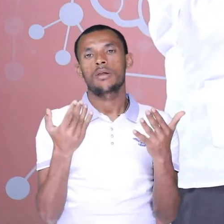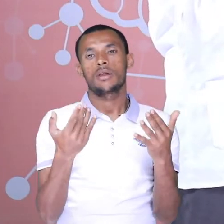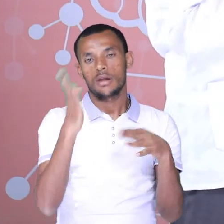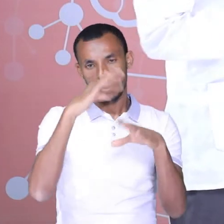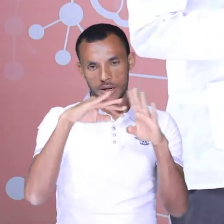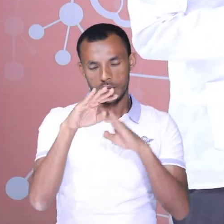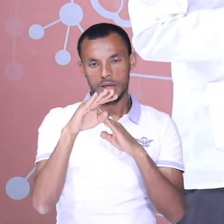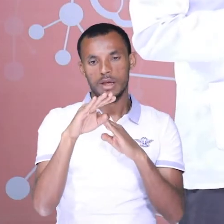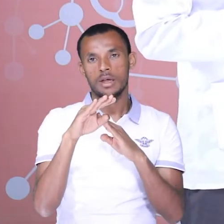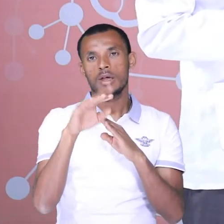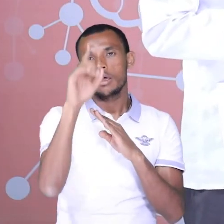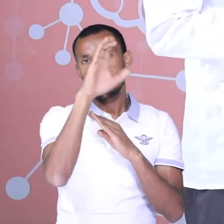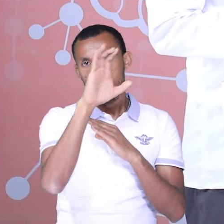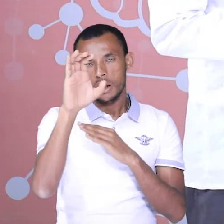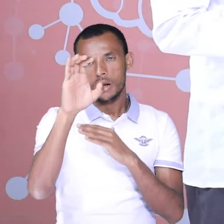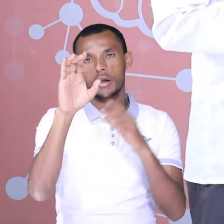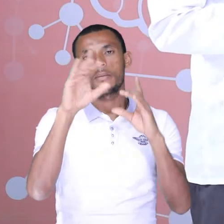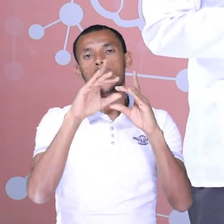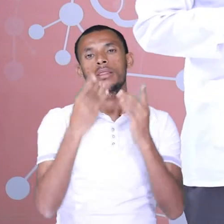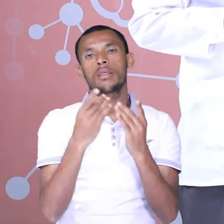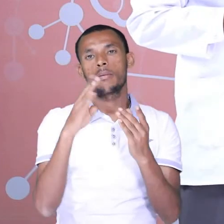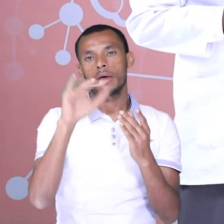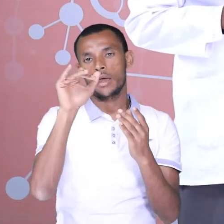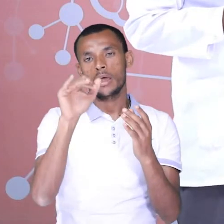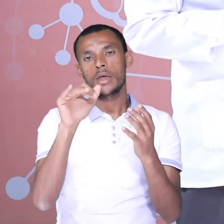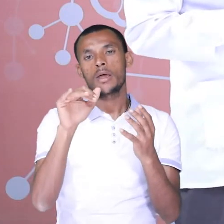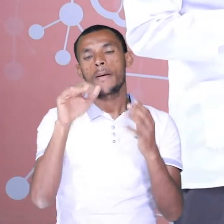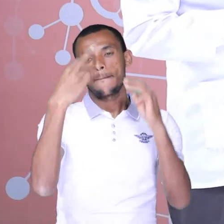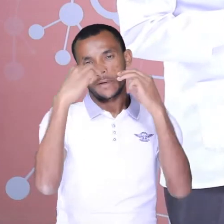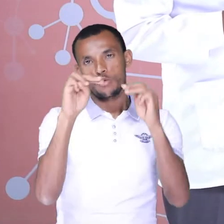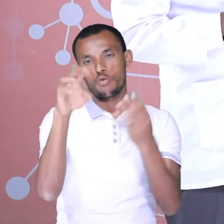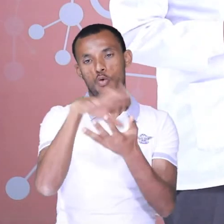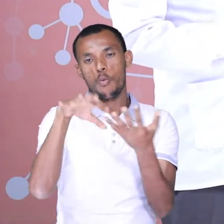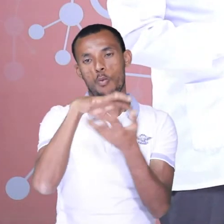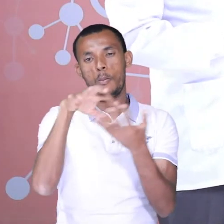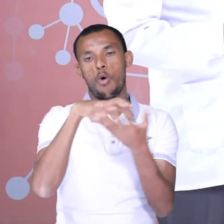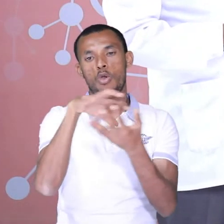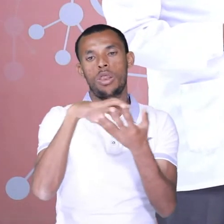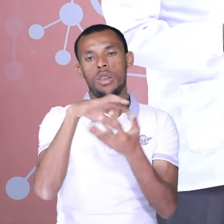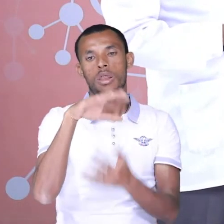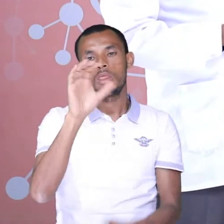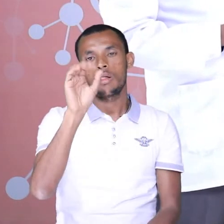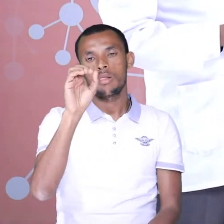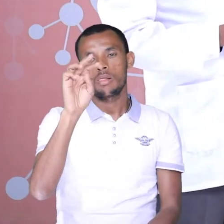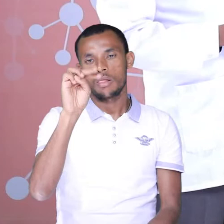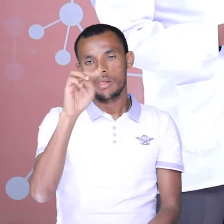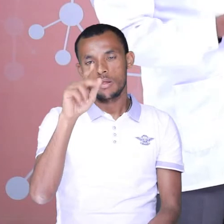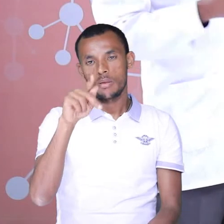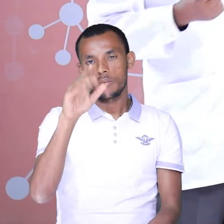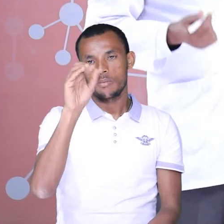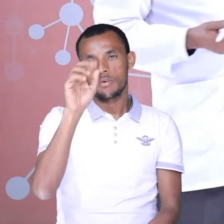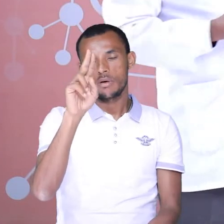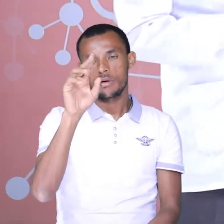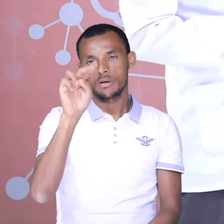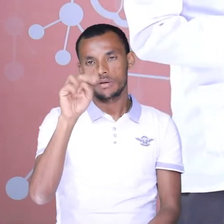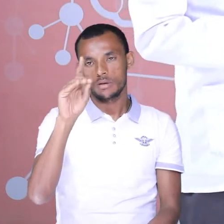in 100 parts by mass of a compound. By mass of a compound. So in